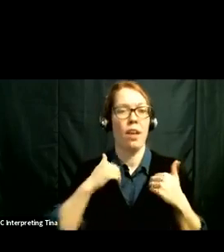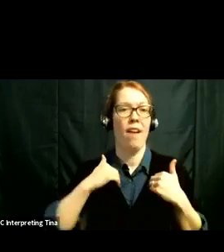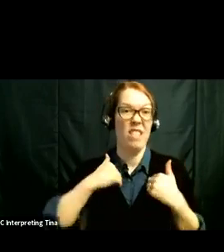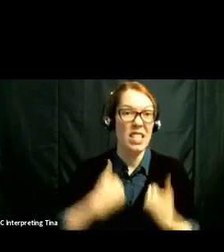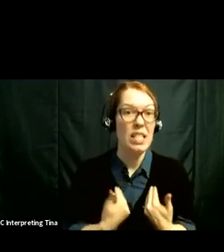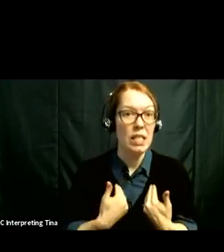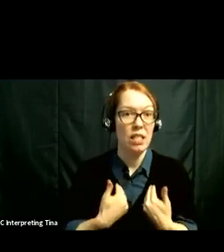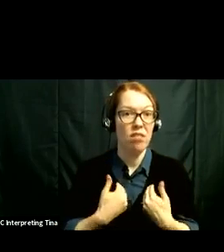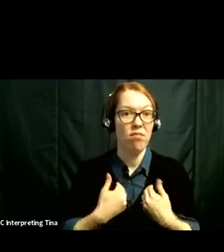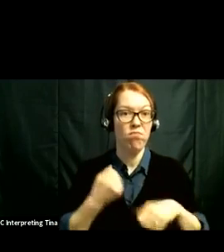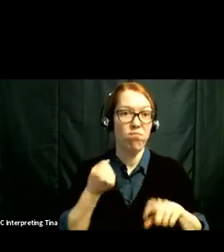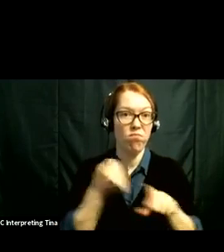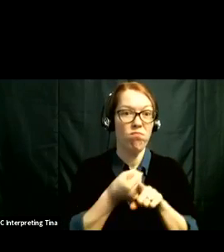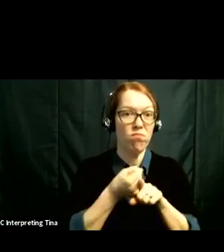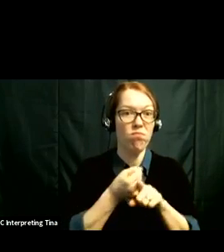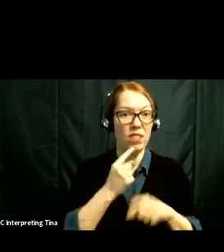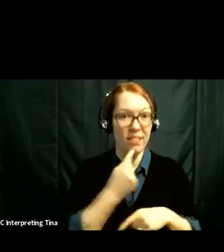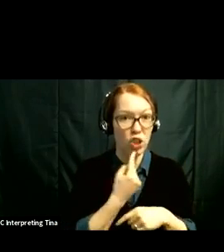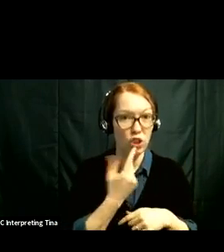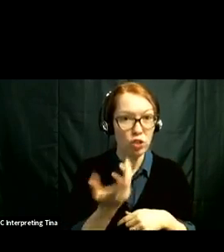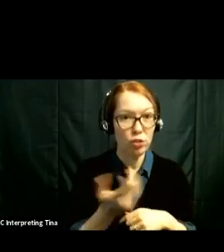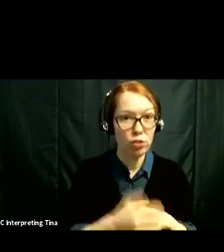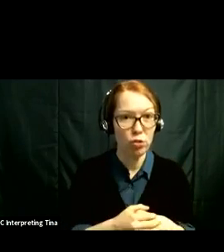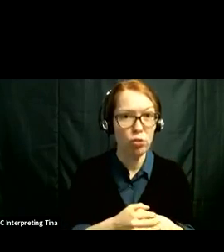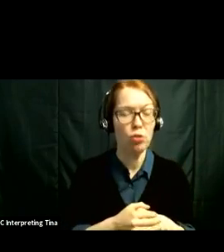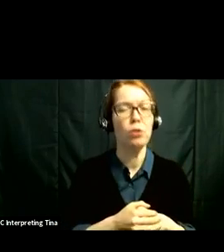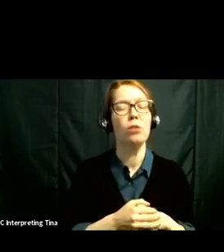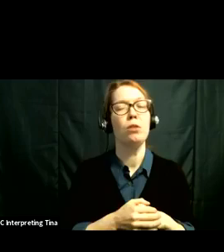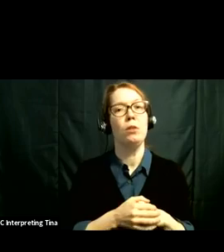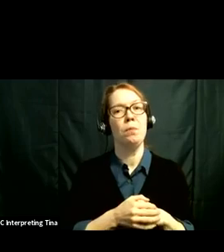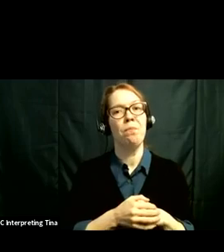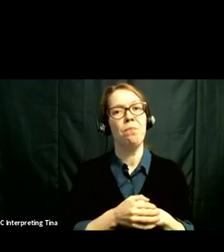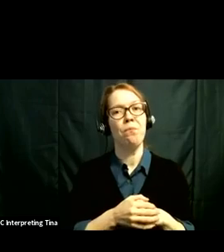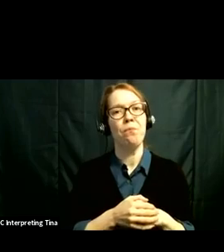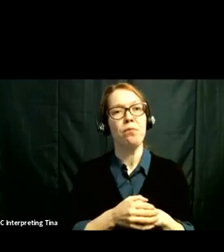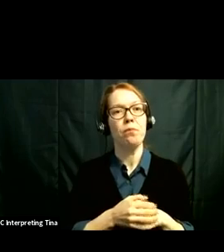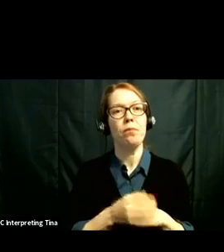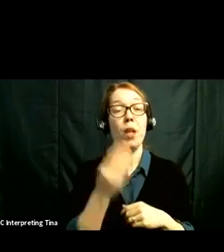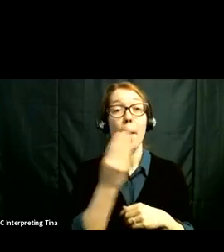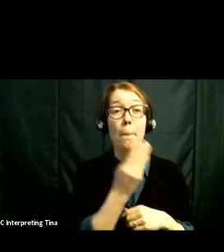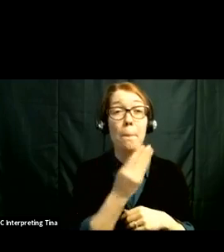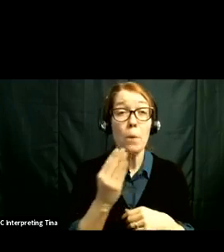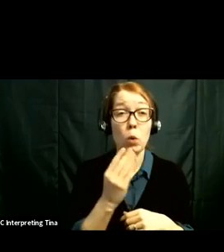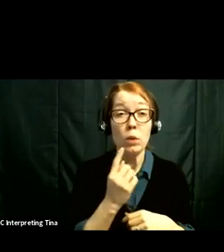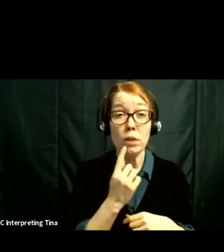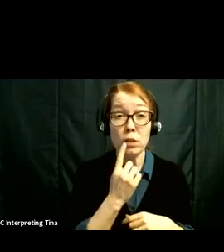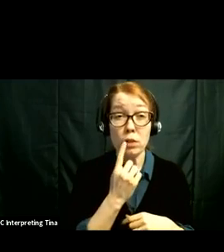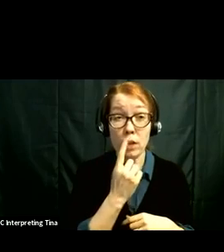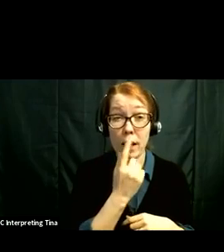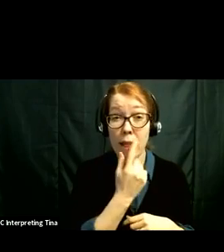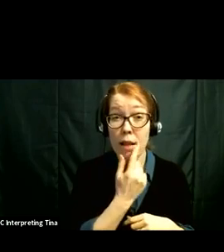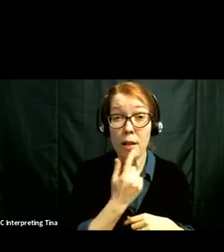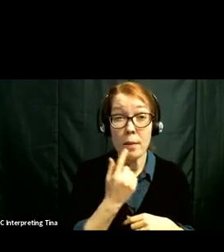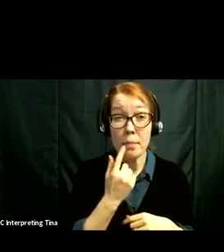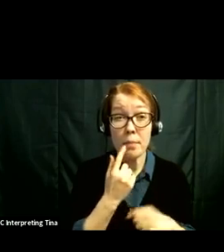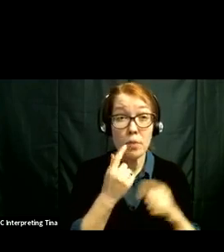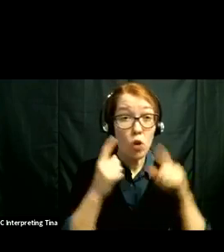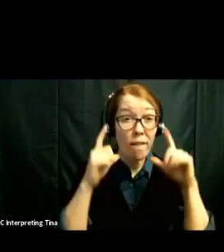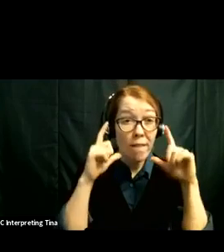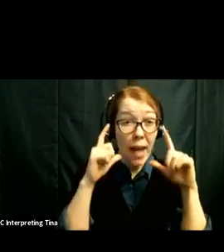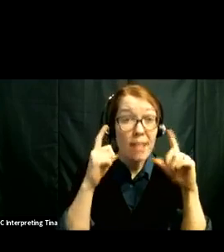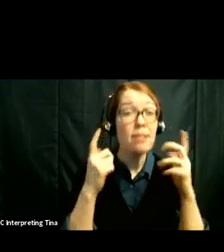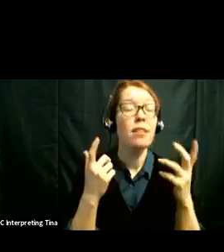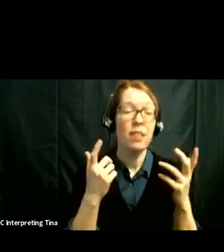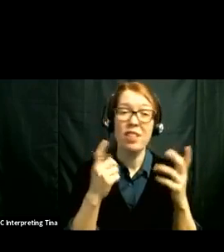that severe. And bluish lips or face. So it